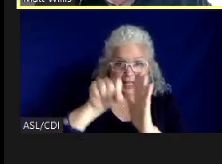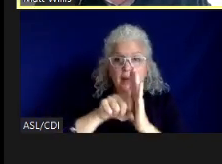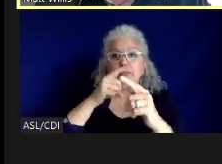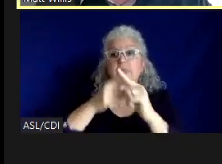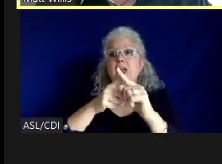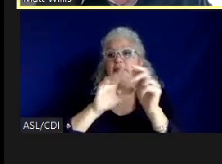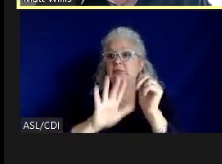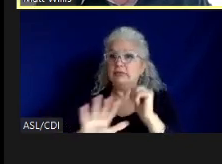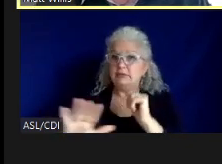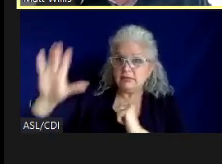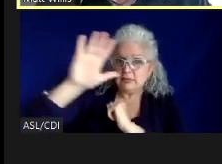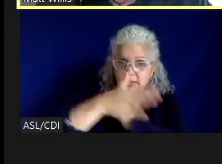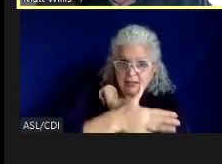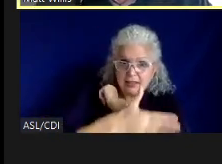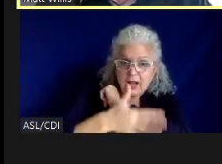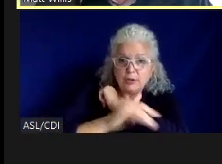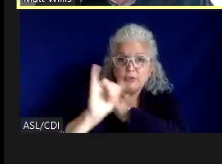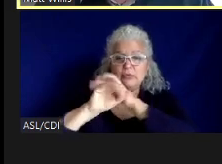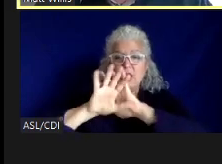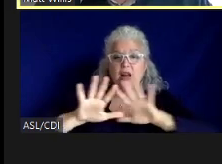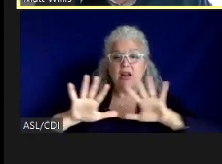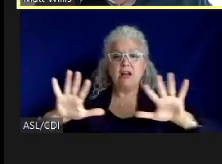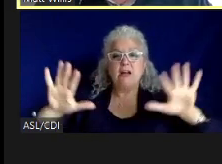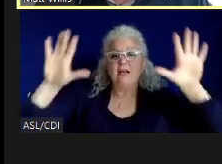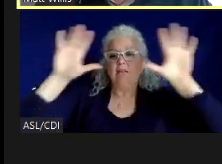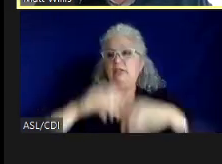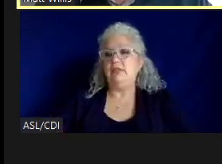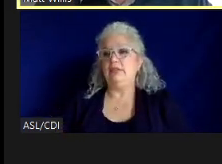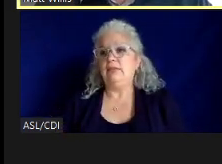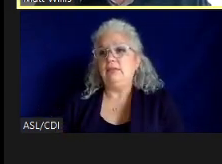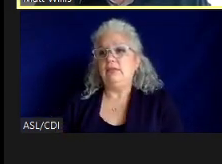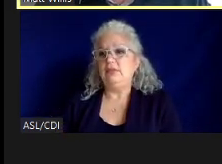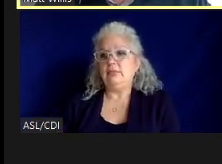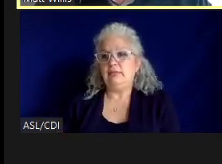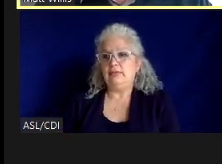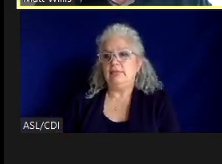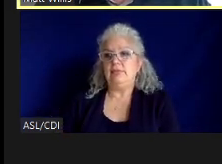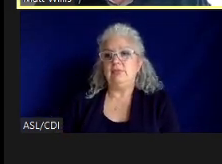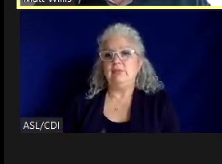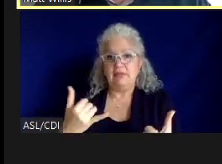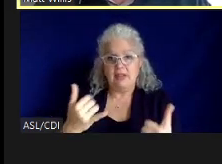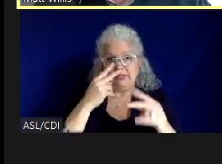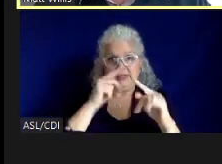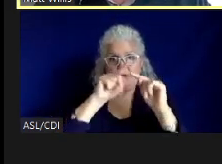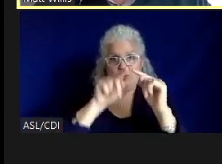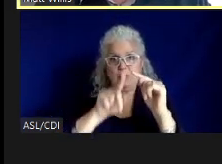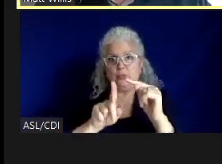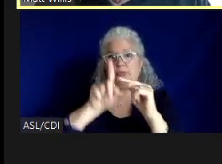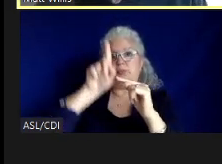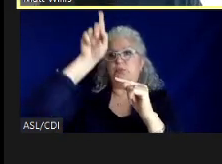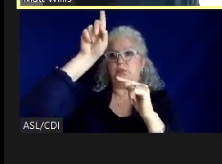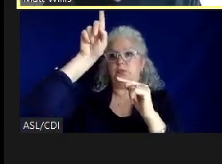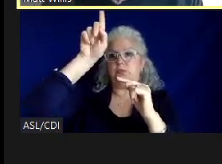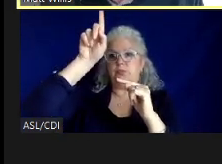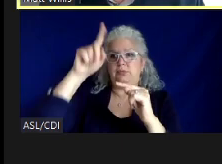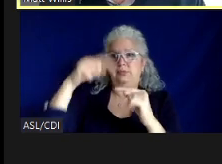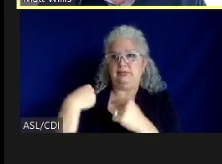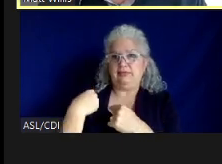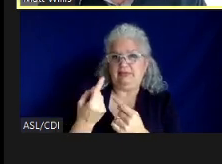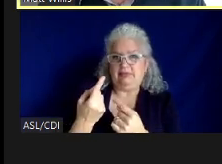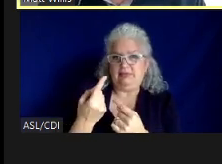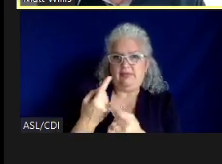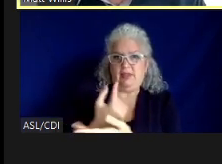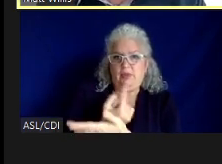correspond to the number of cases. And we had by far our single highest day just in the past week, with over